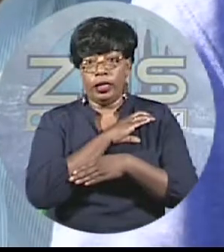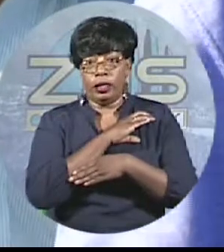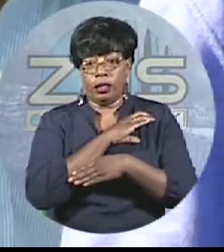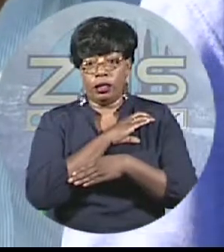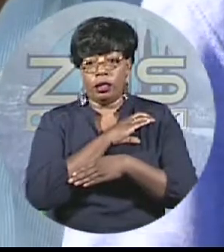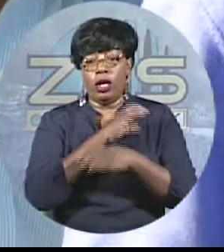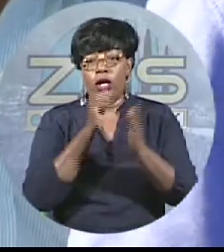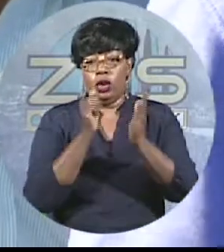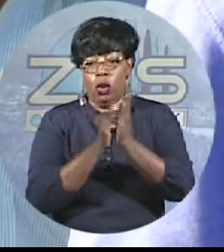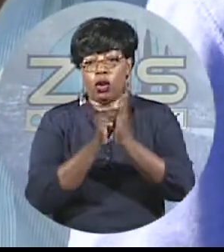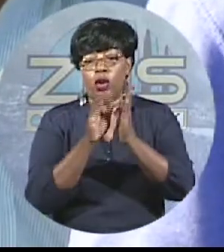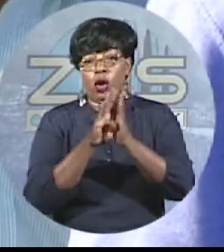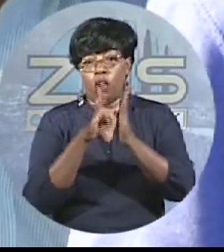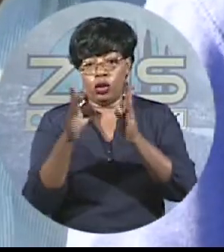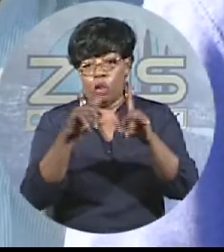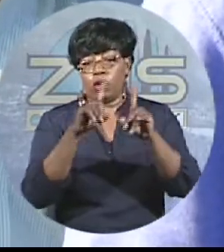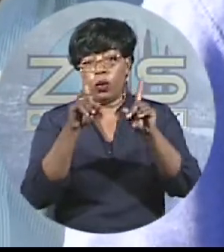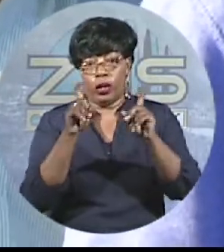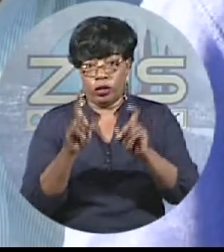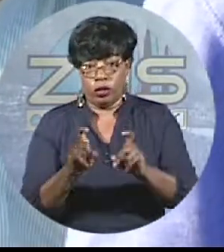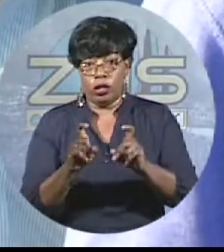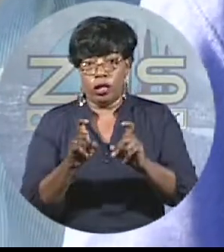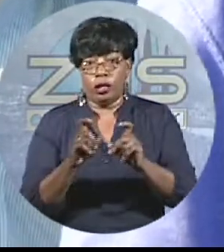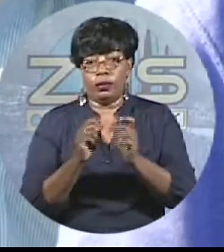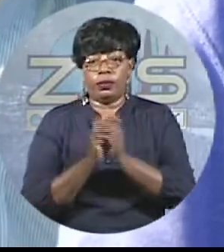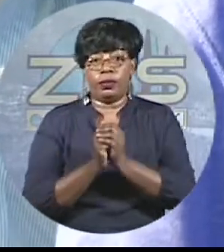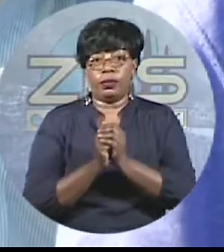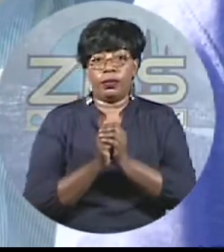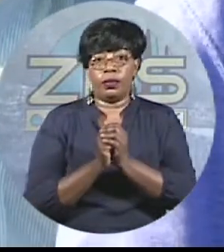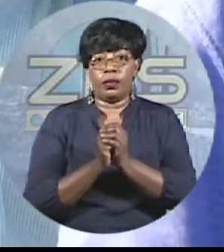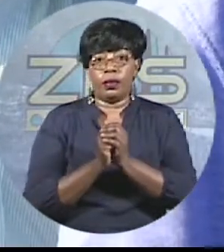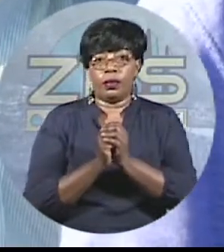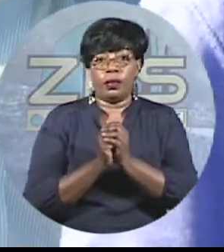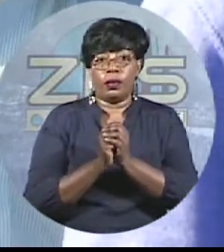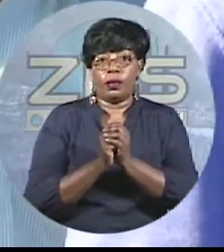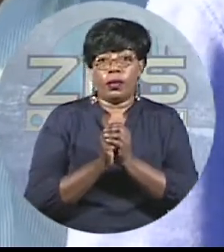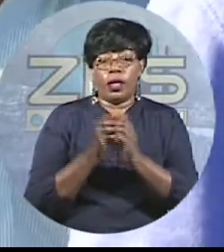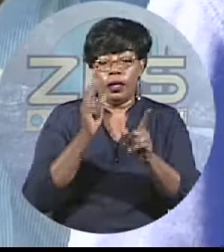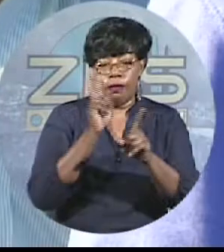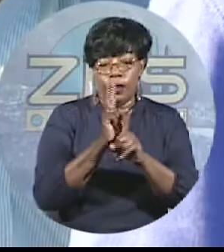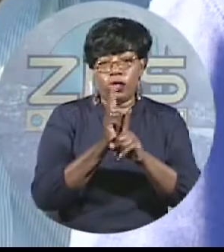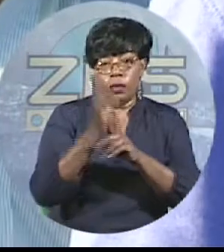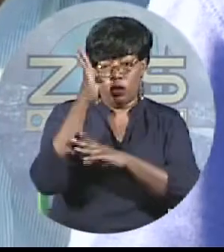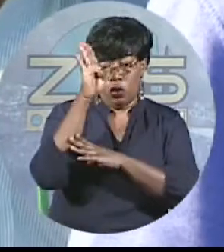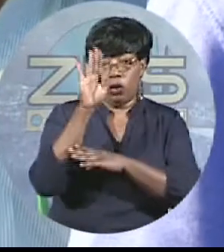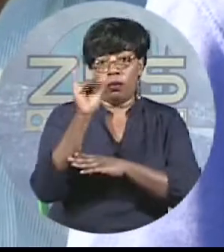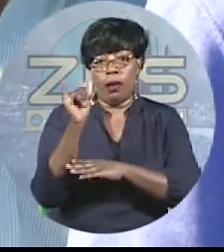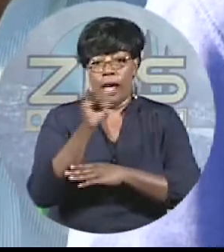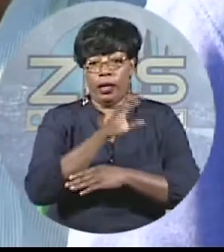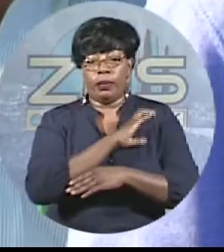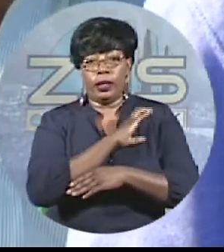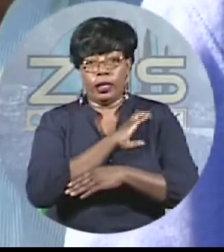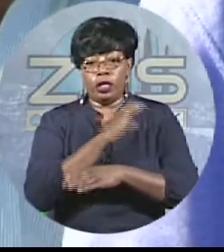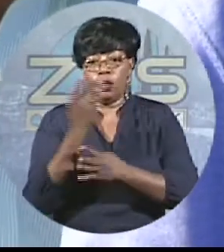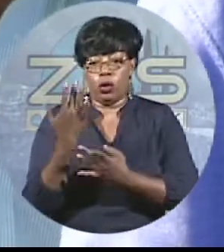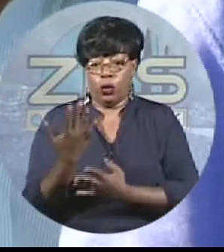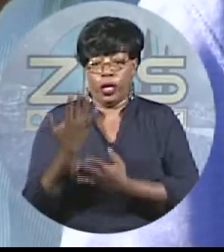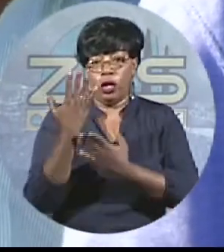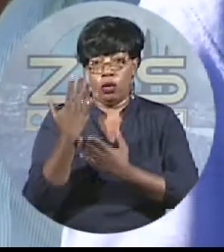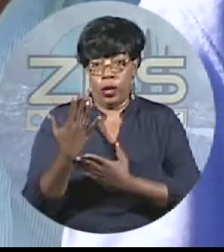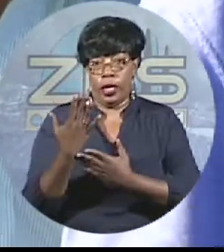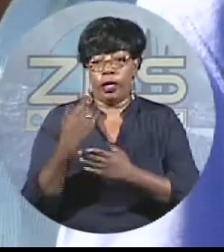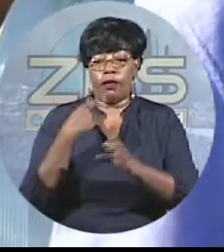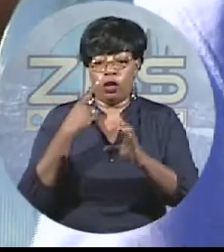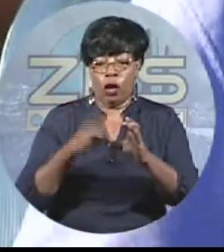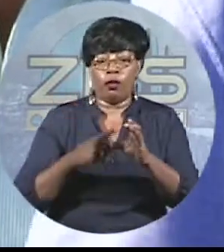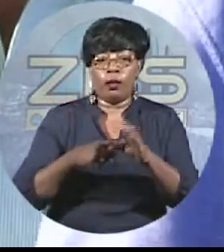some door-to-door inquiries. The deceased is known to the police. We are awaiting an official